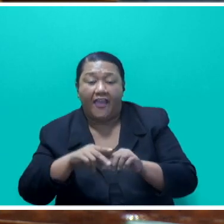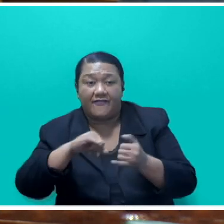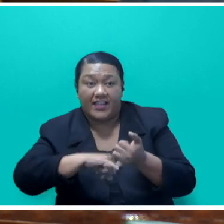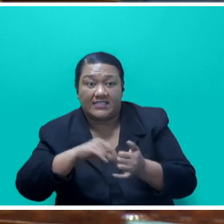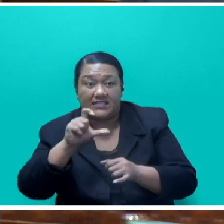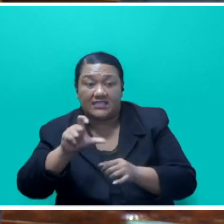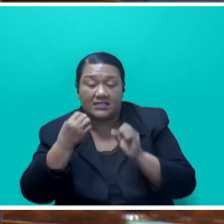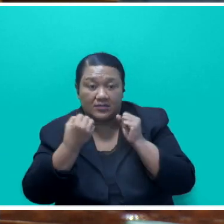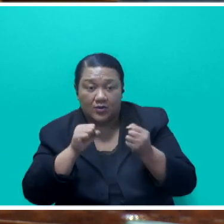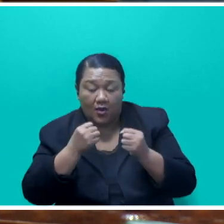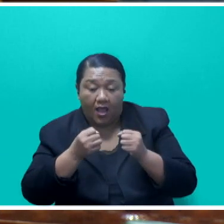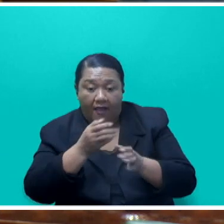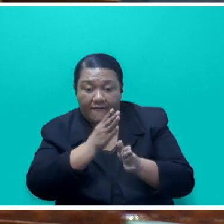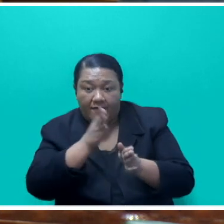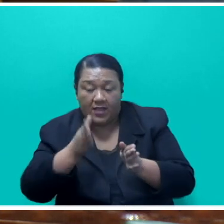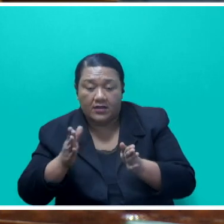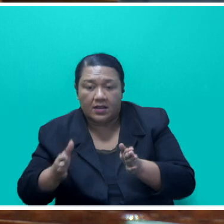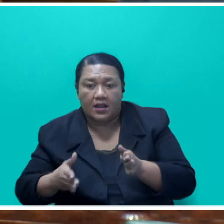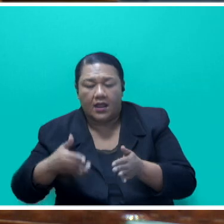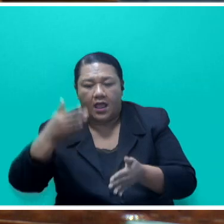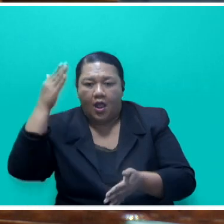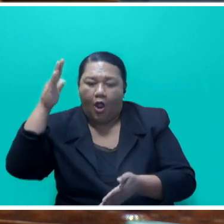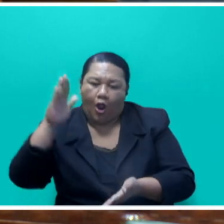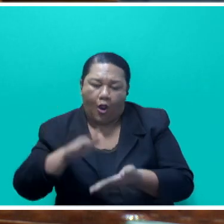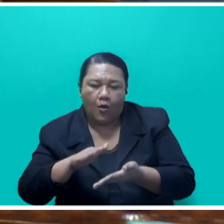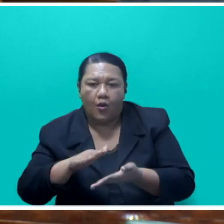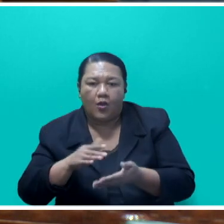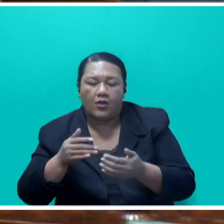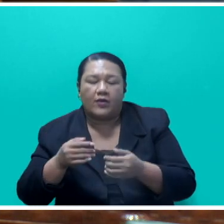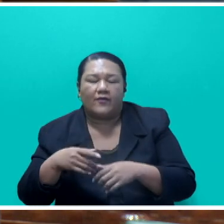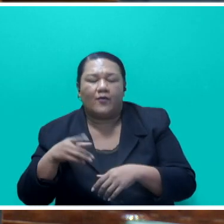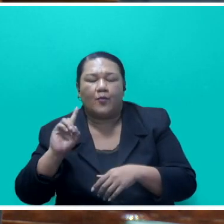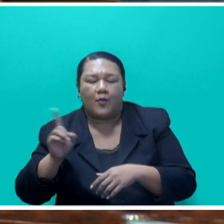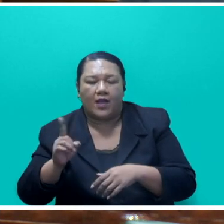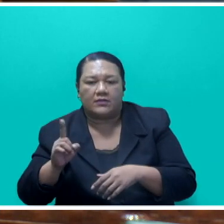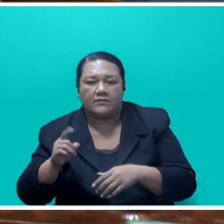and when necessary. That right, I gladly and respectfully confer upon you.